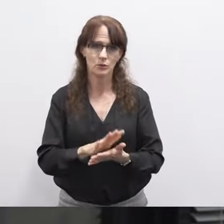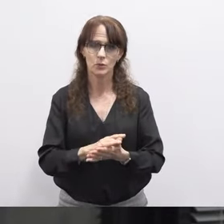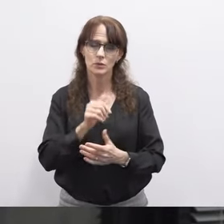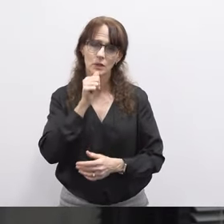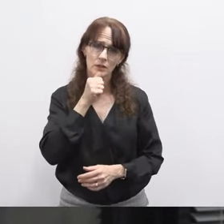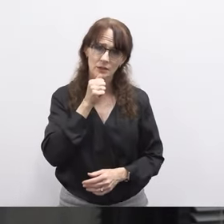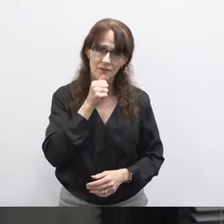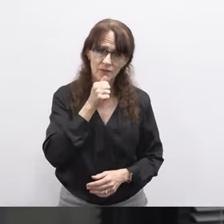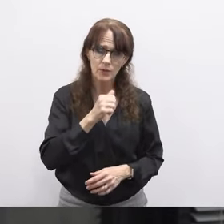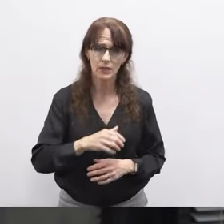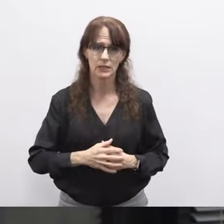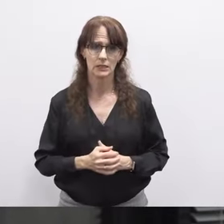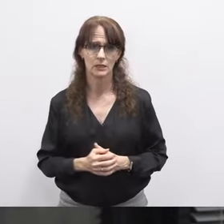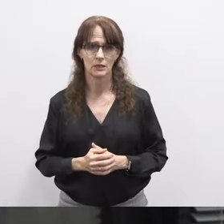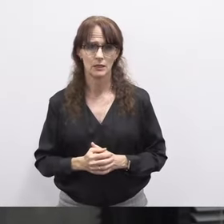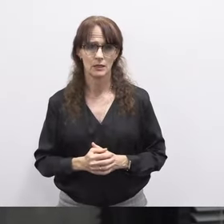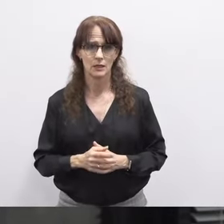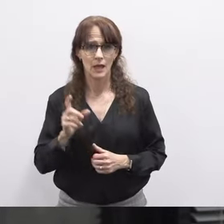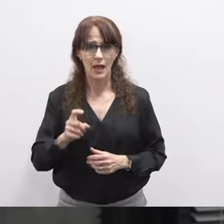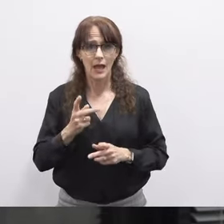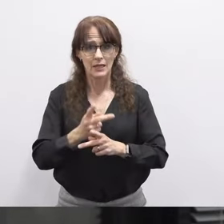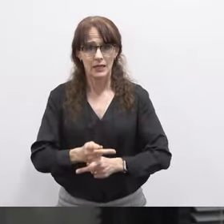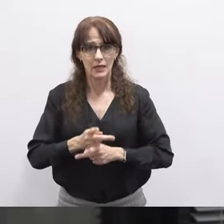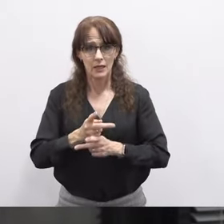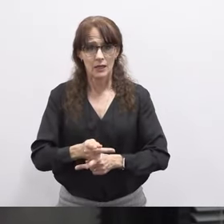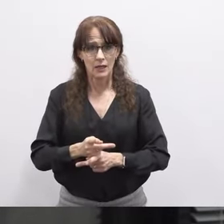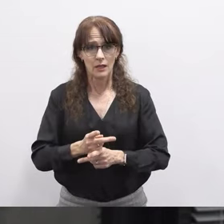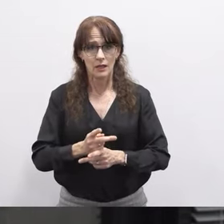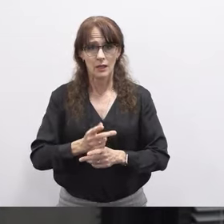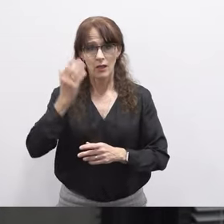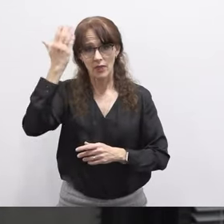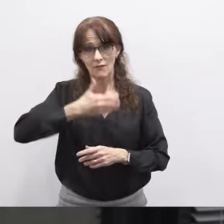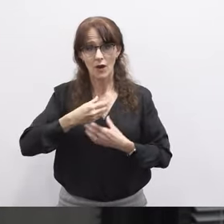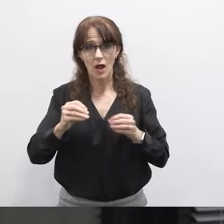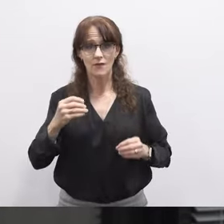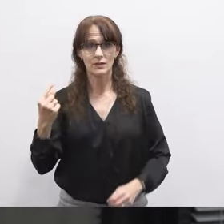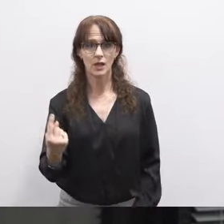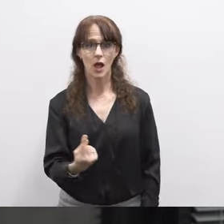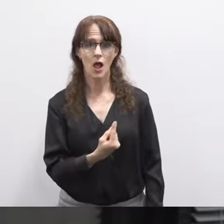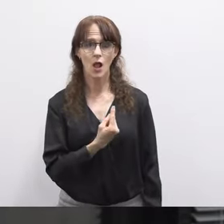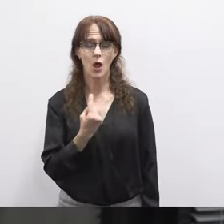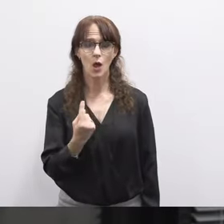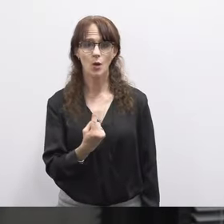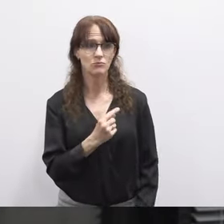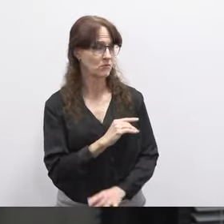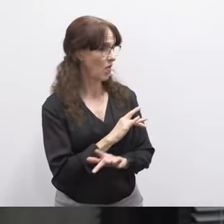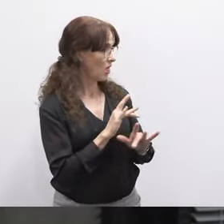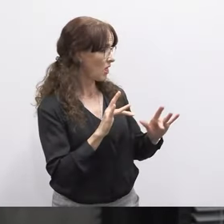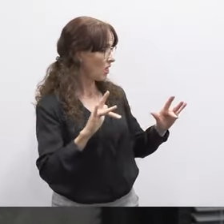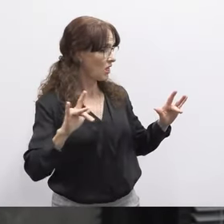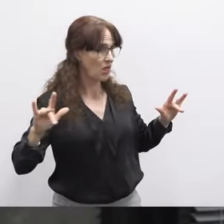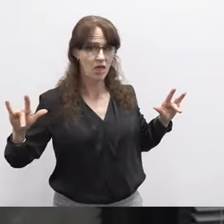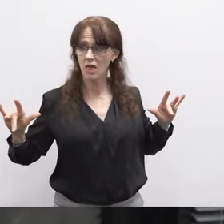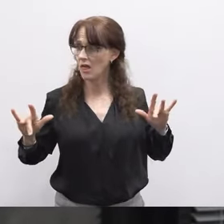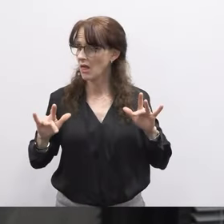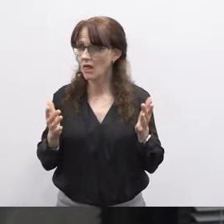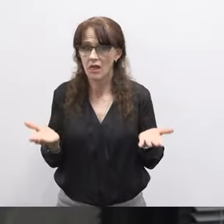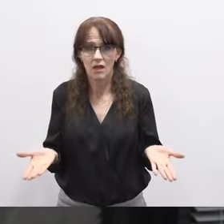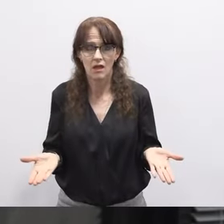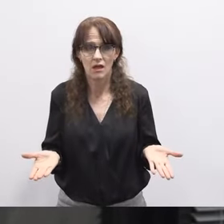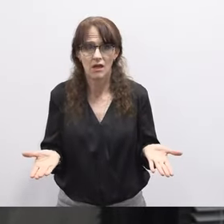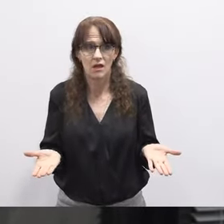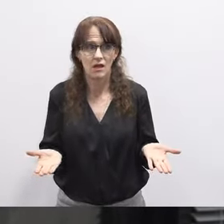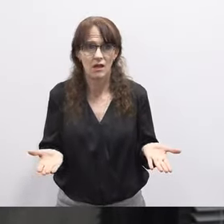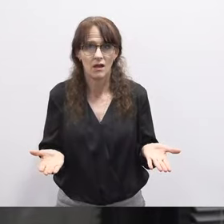suffering. I had to take care of the front office all by myself because there's nobody there. We have like